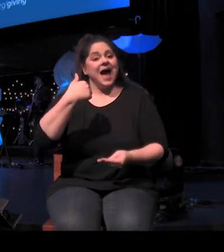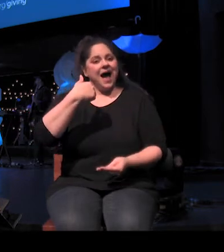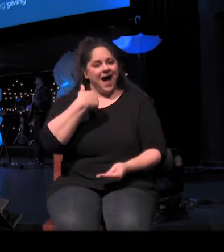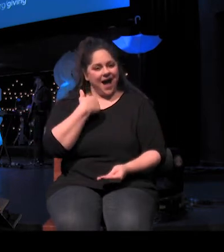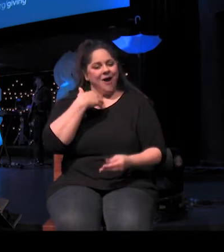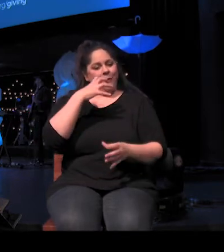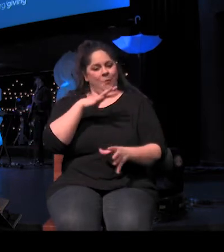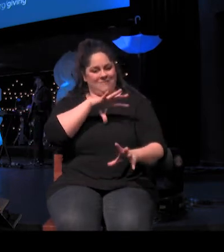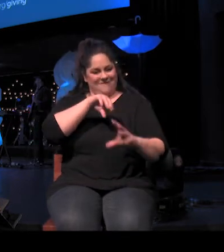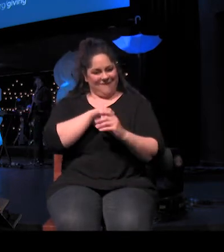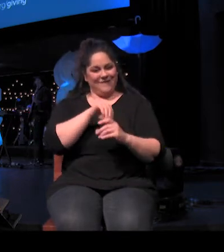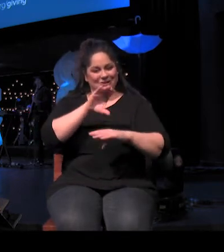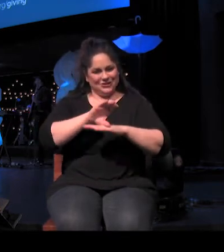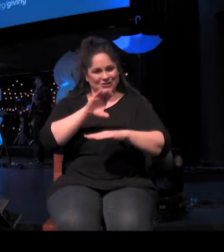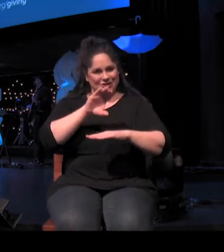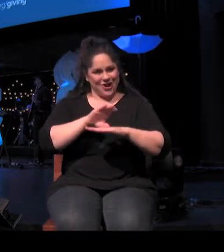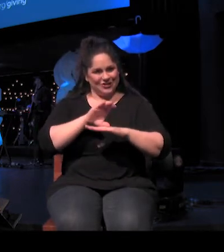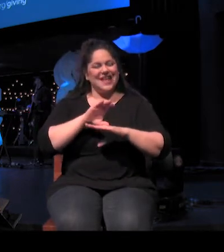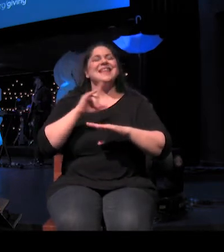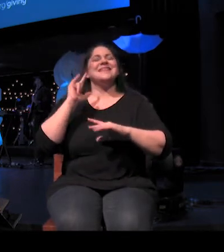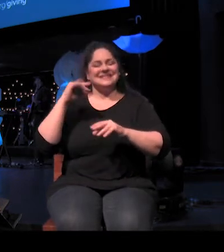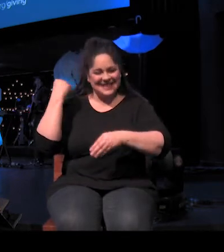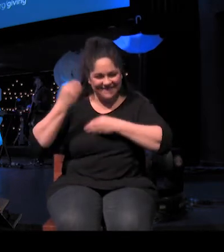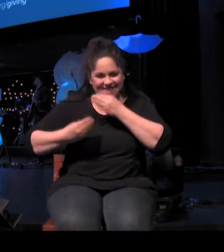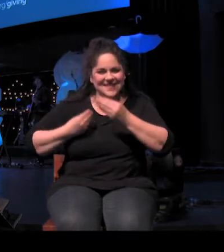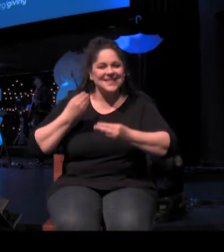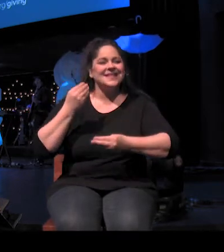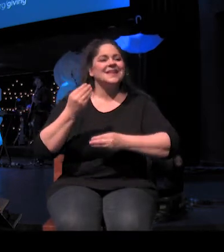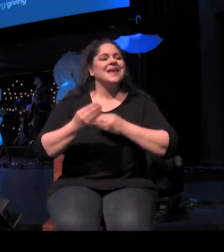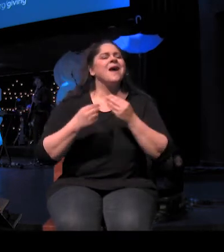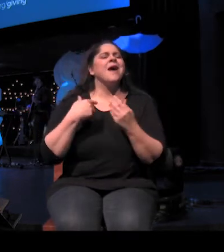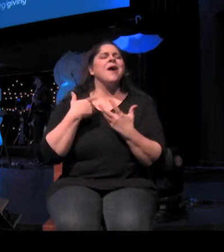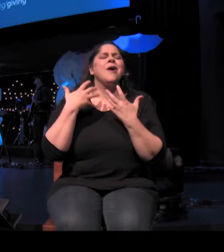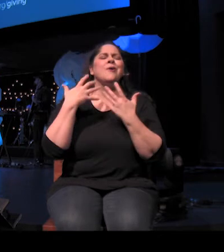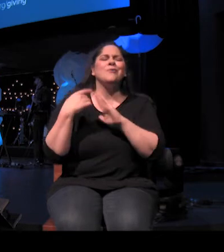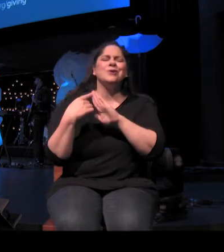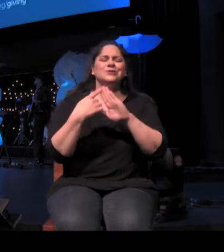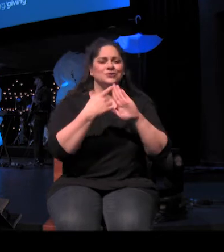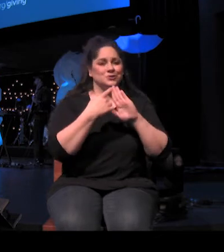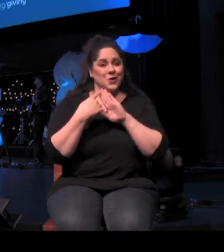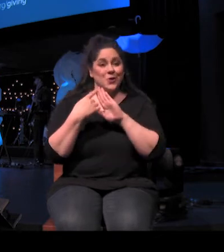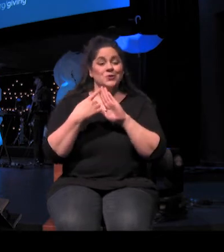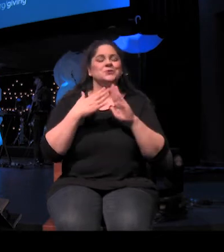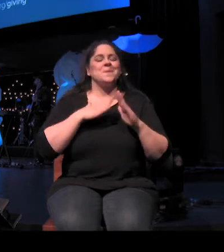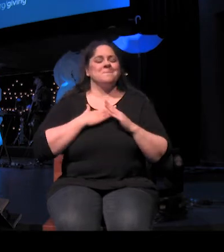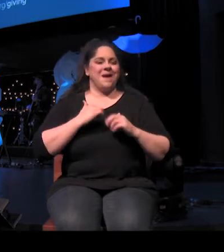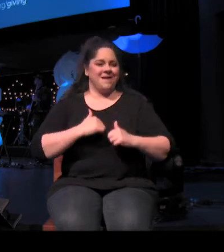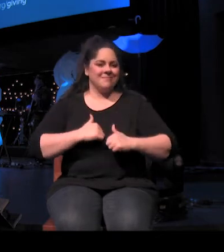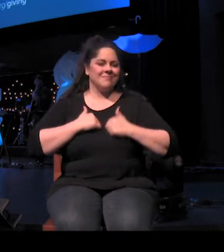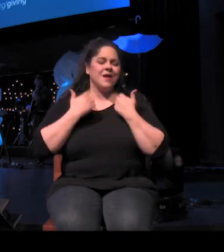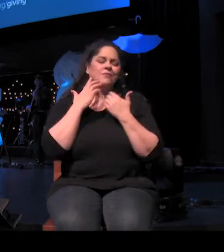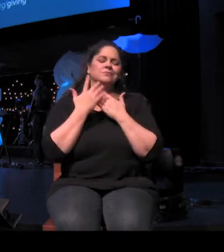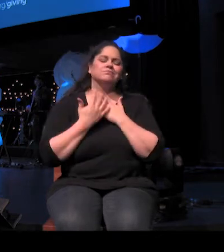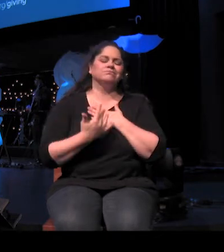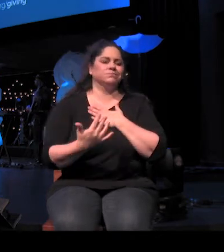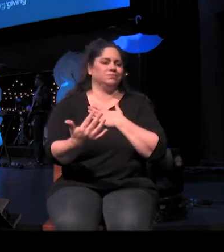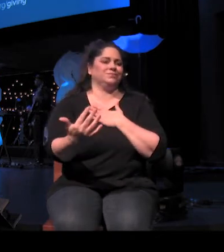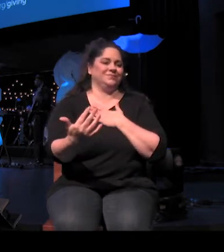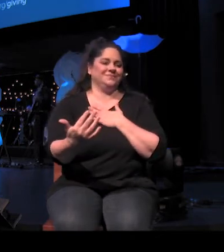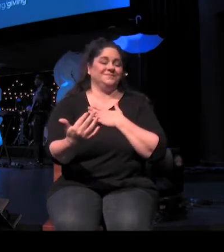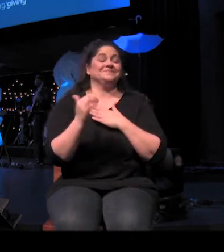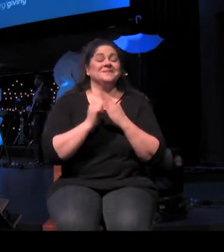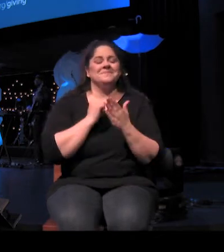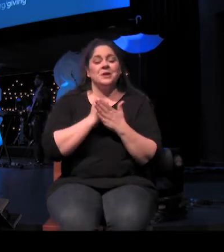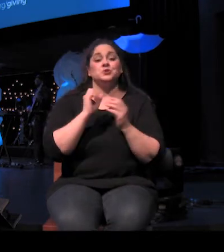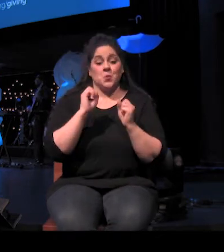leaving a legacy. I want to show up faithful. I want to sow beautiful seeds so I grow a beautiful life. Amen? So